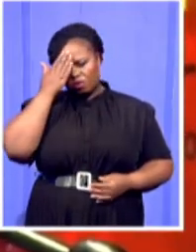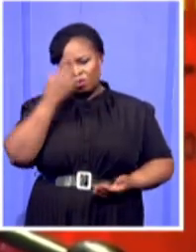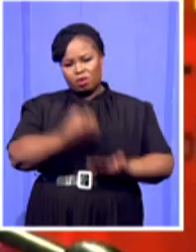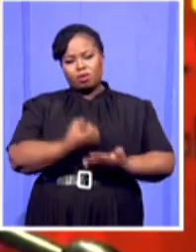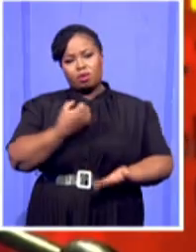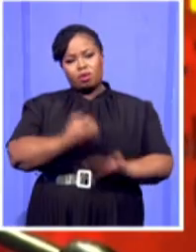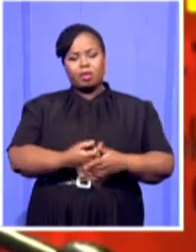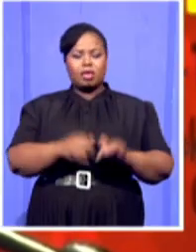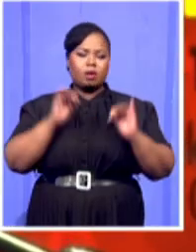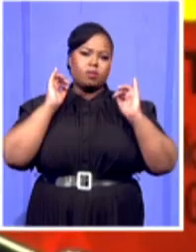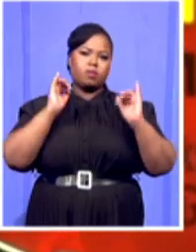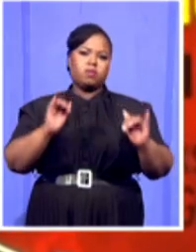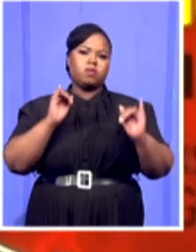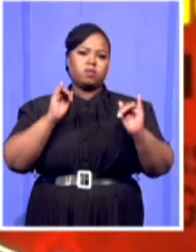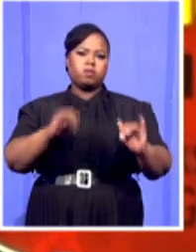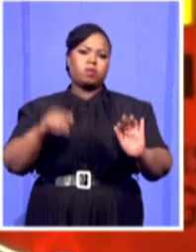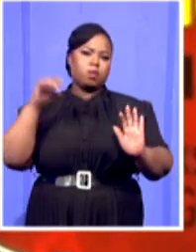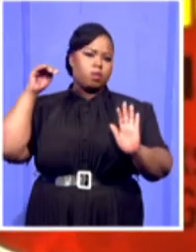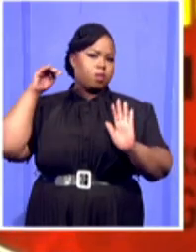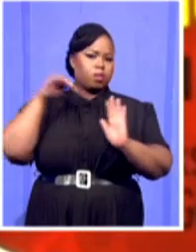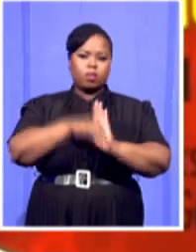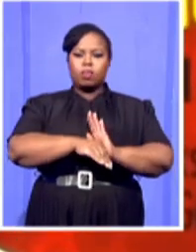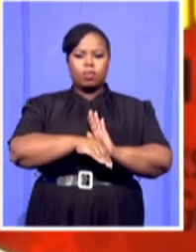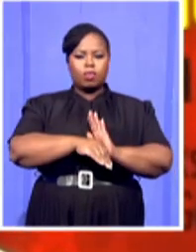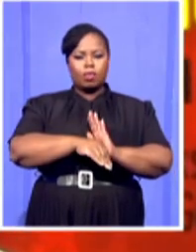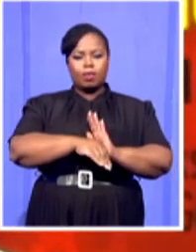its deepest recession.